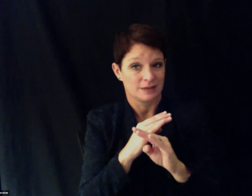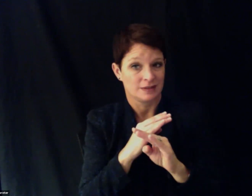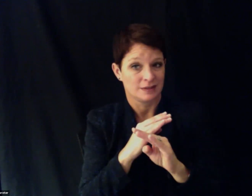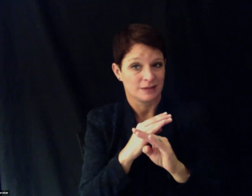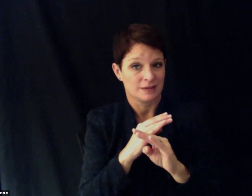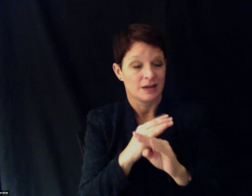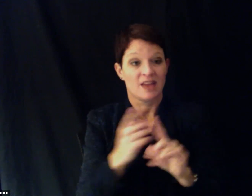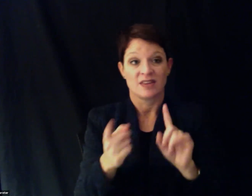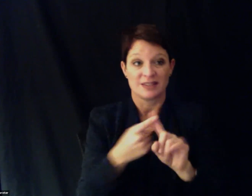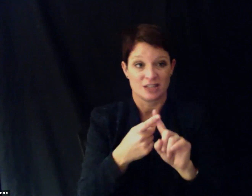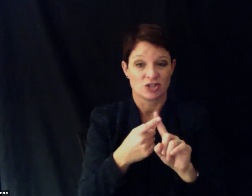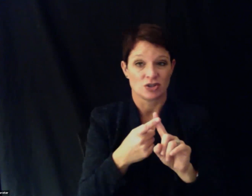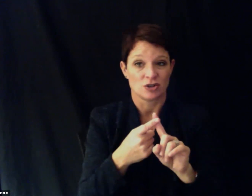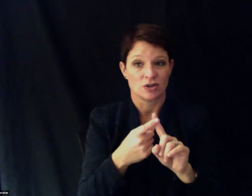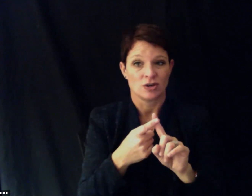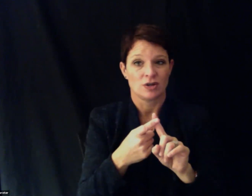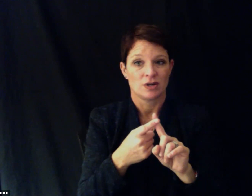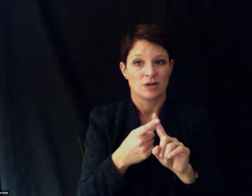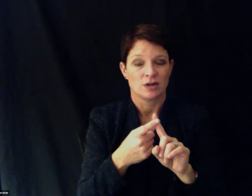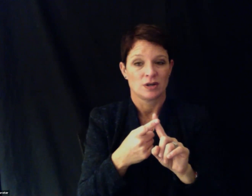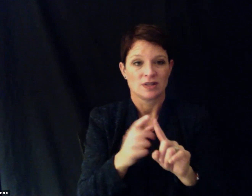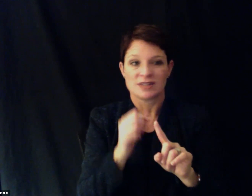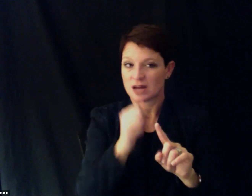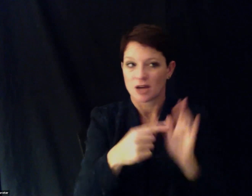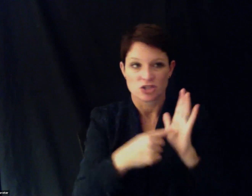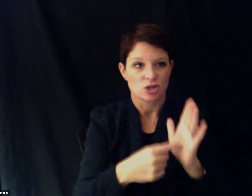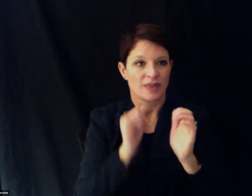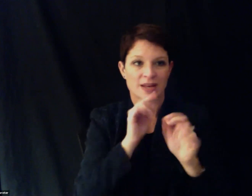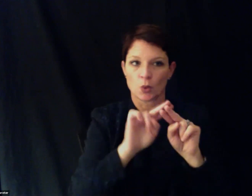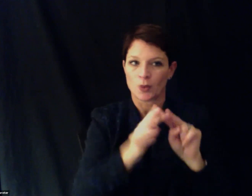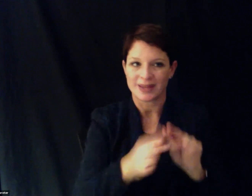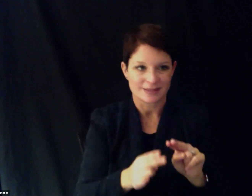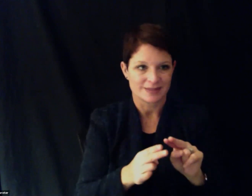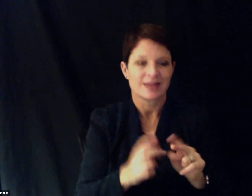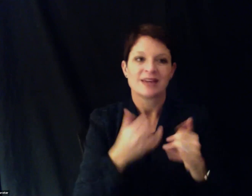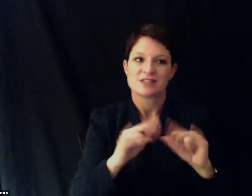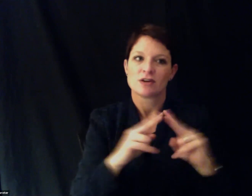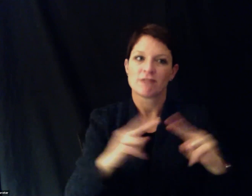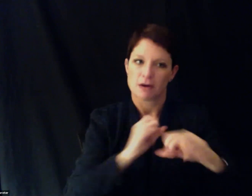at the initial dose was not shown to be really waning that much. It was still very protective.